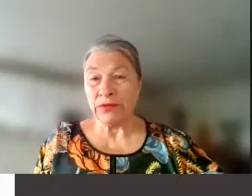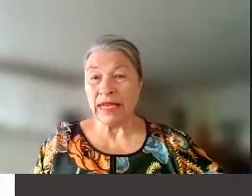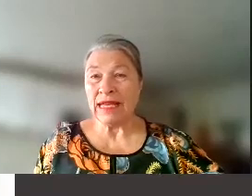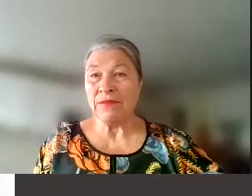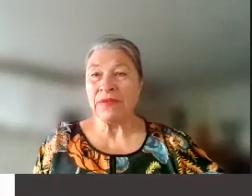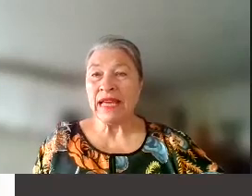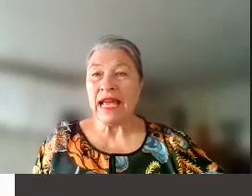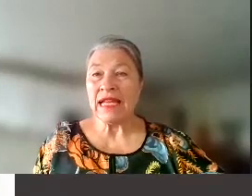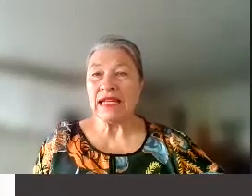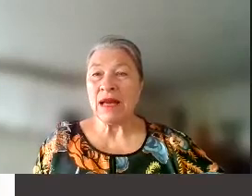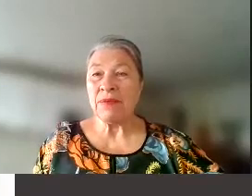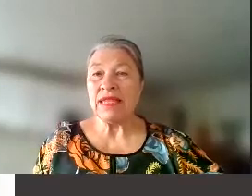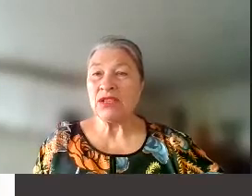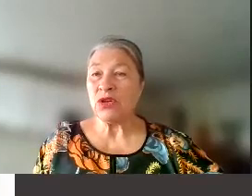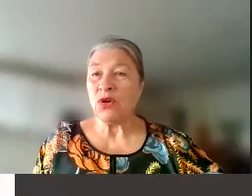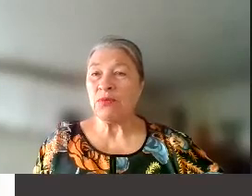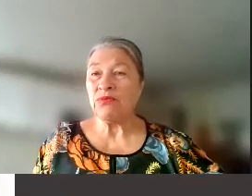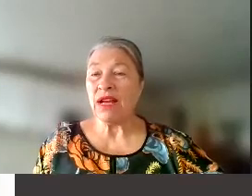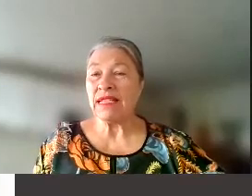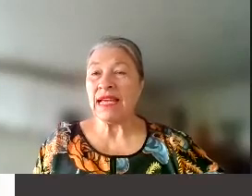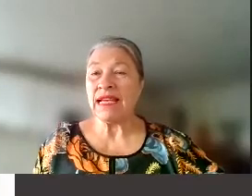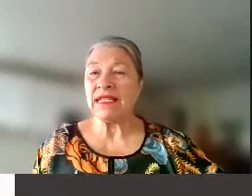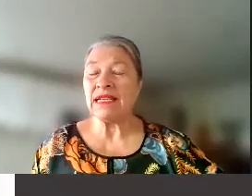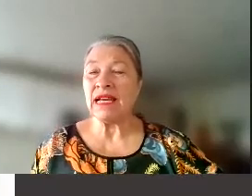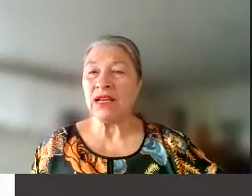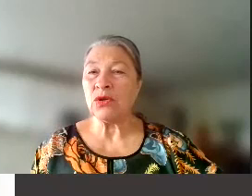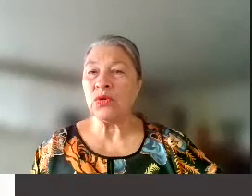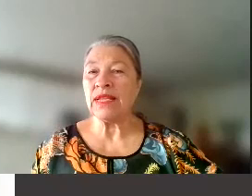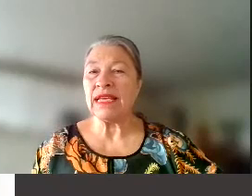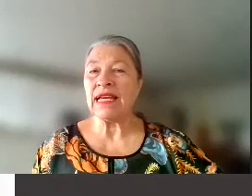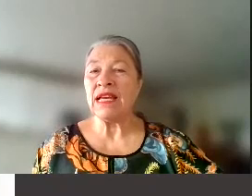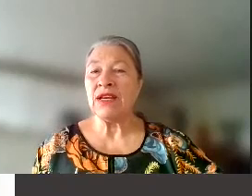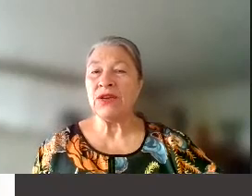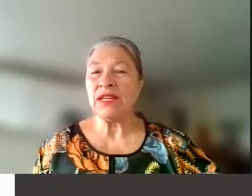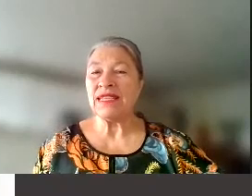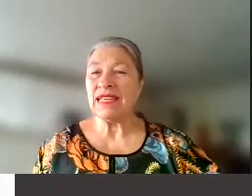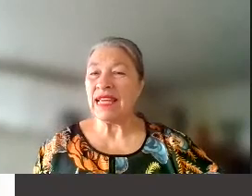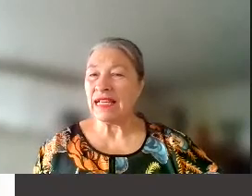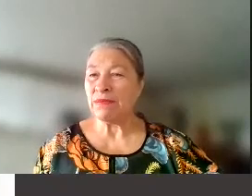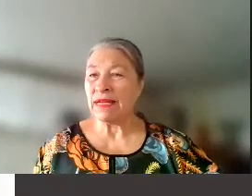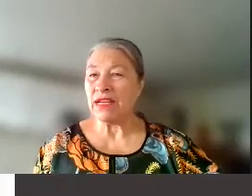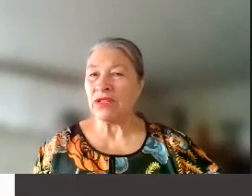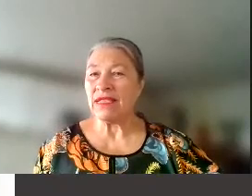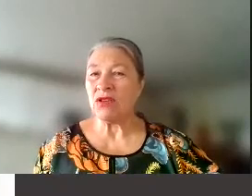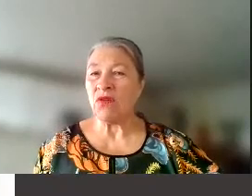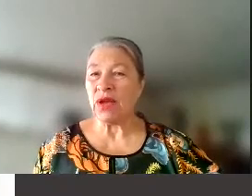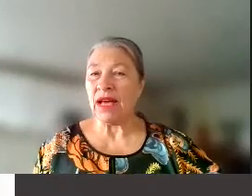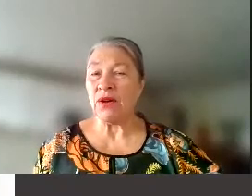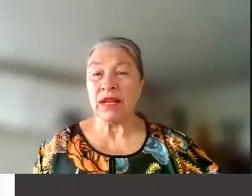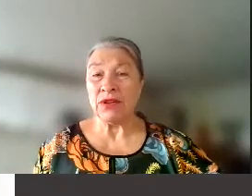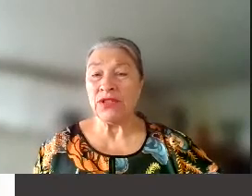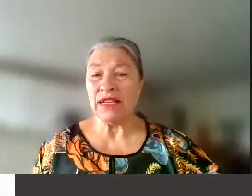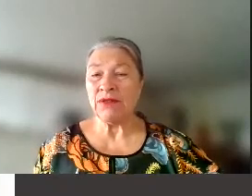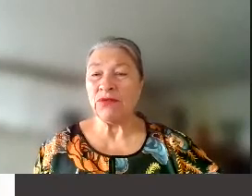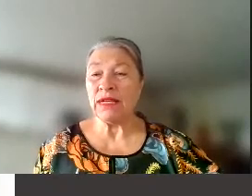level 3. And up in the top right-hand corner there, you can see explanations of